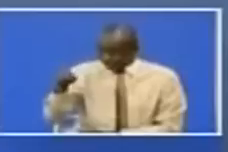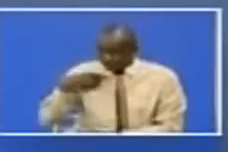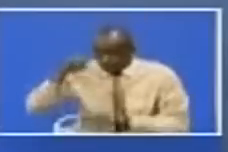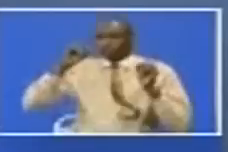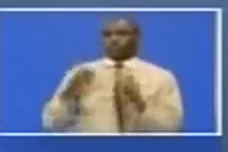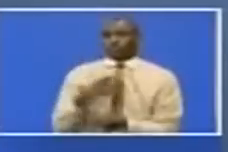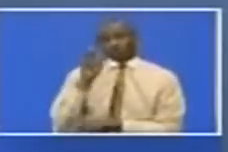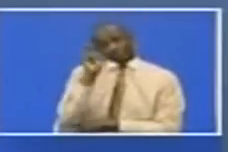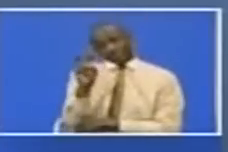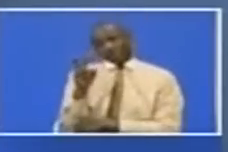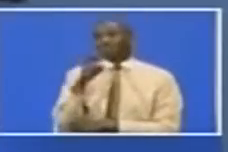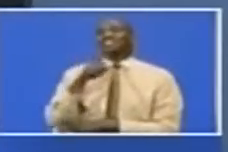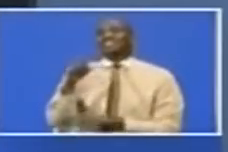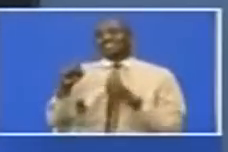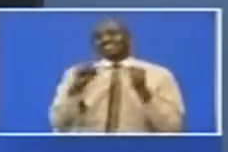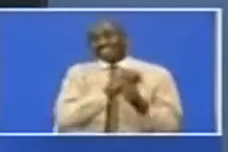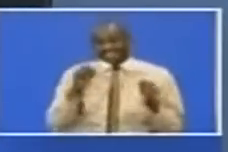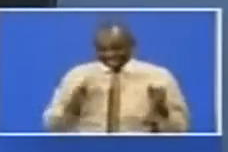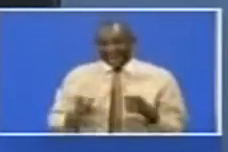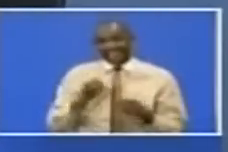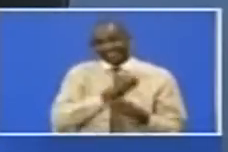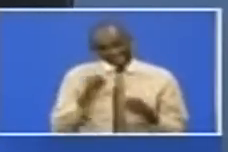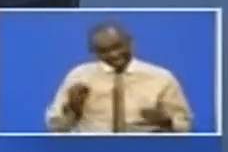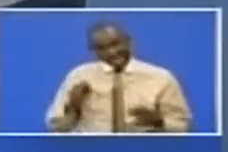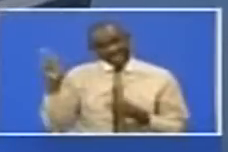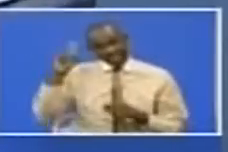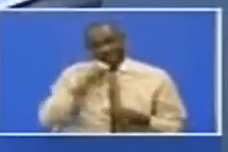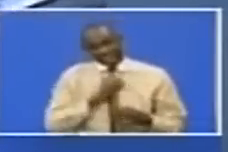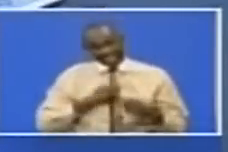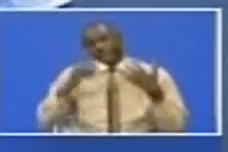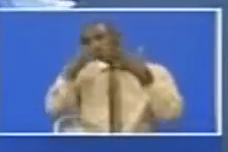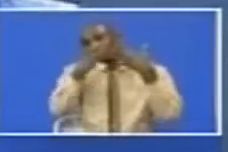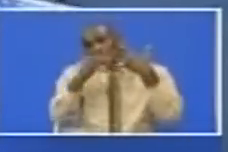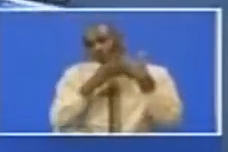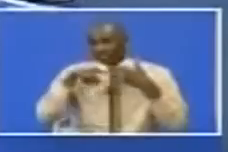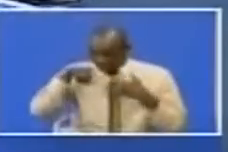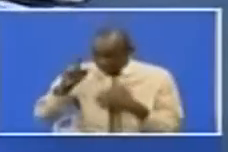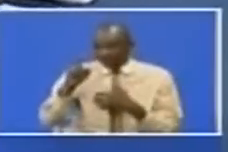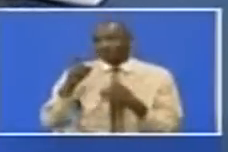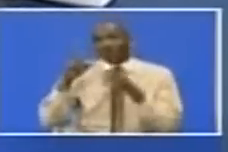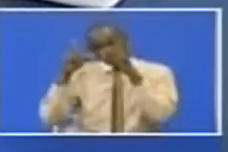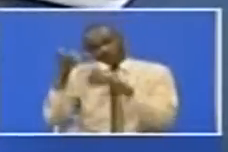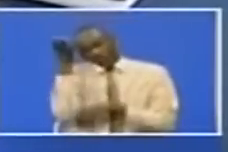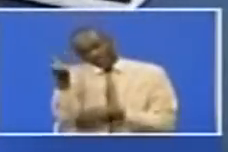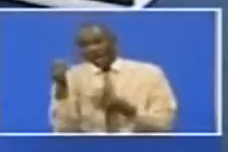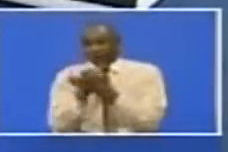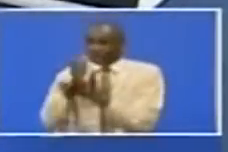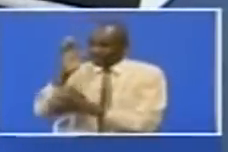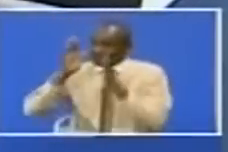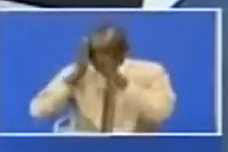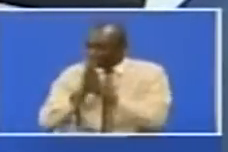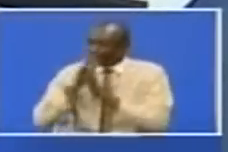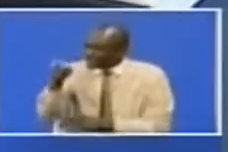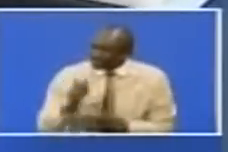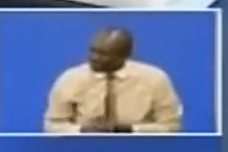and it mm-hmm. was related to Nairobi Senator Mike Sonko, mm-hmm. where, you know, he took up, you know, he posted pictures of you mm-hmm. in his office when you were praying for